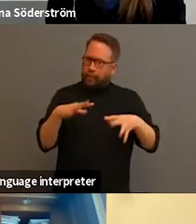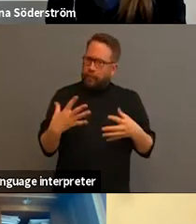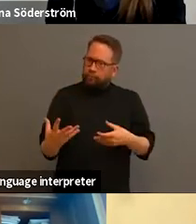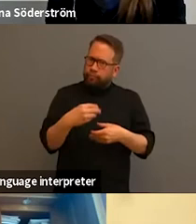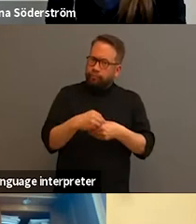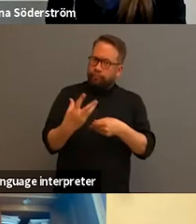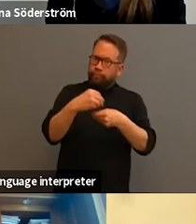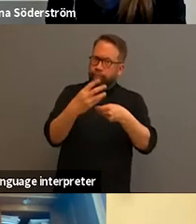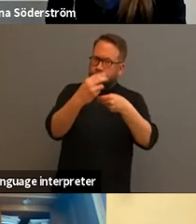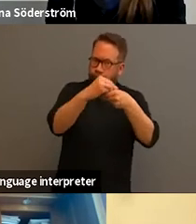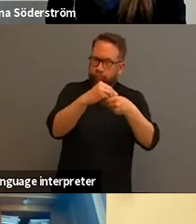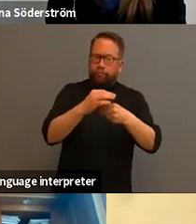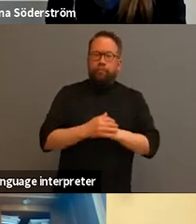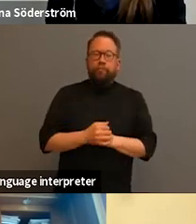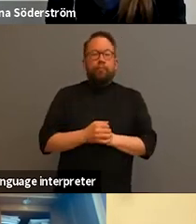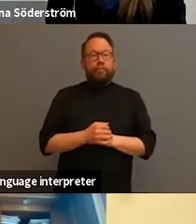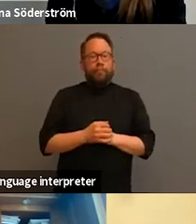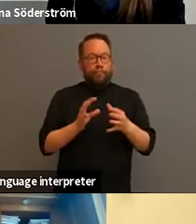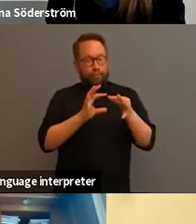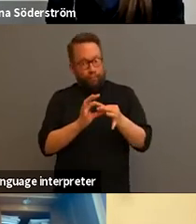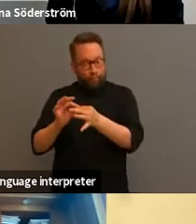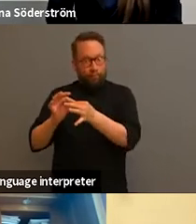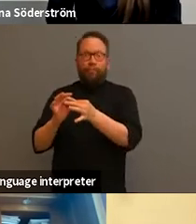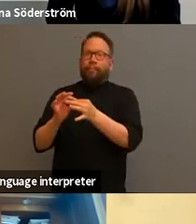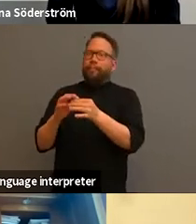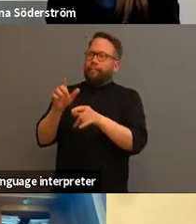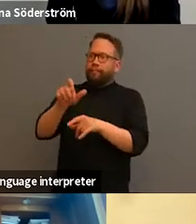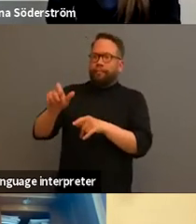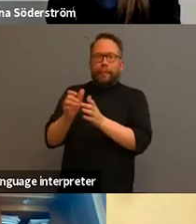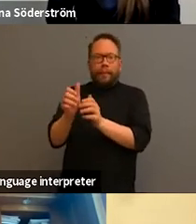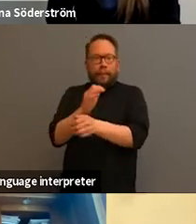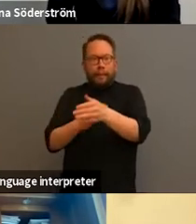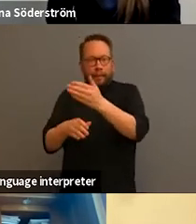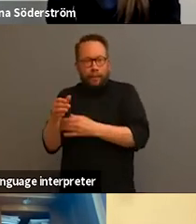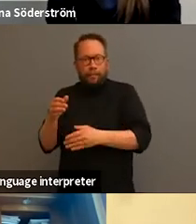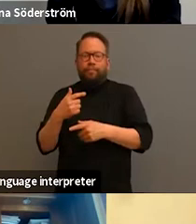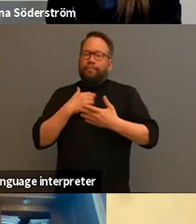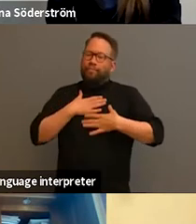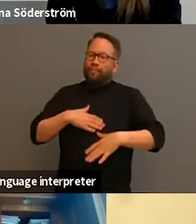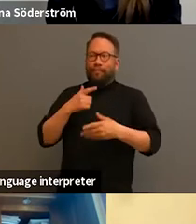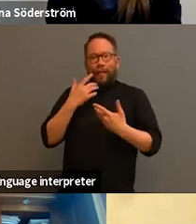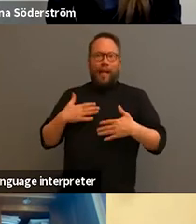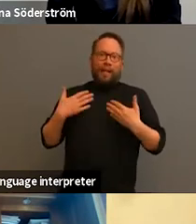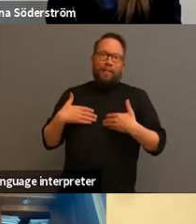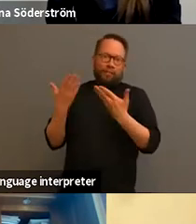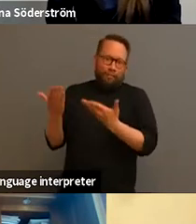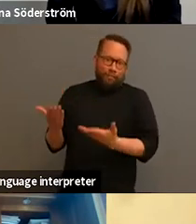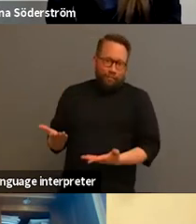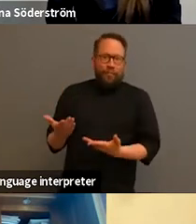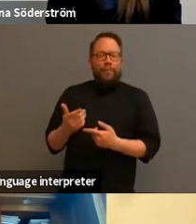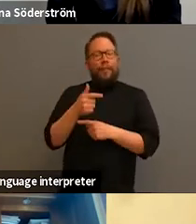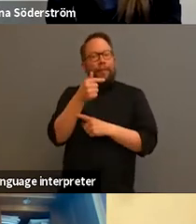perspective. And I'm really happy to introduce Tina Numi Södergren. She's been the project manager, and